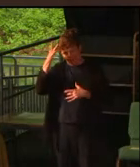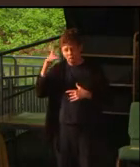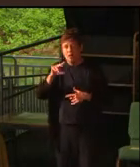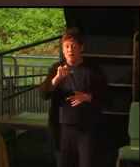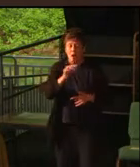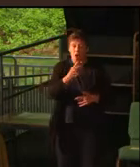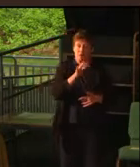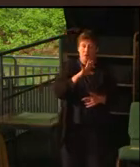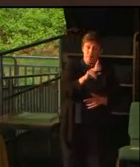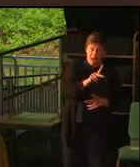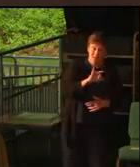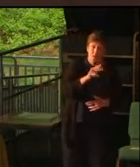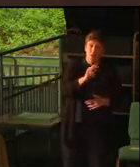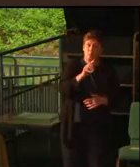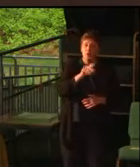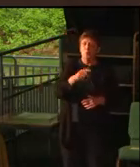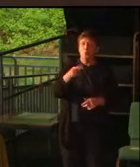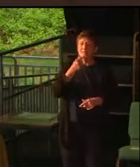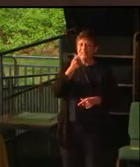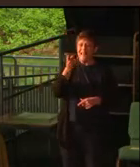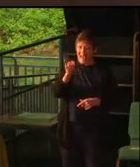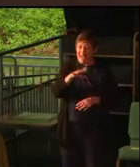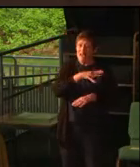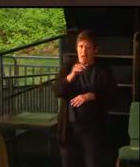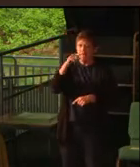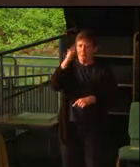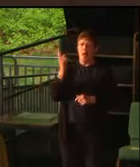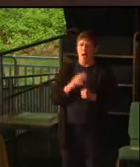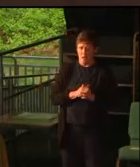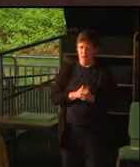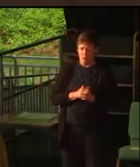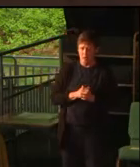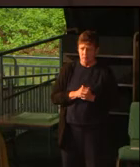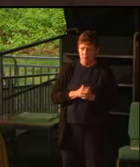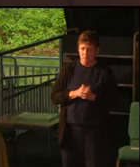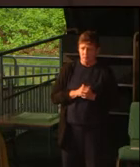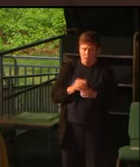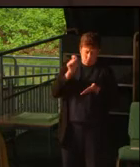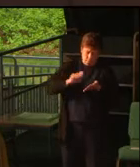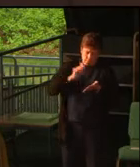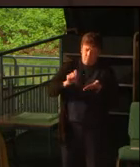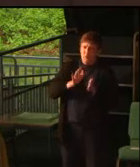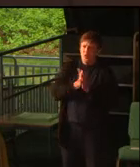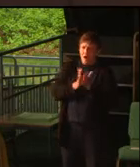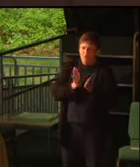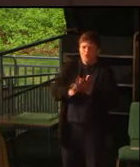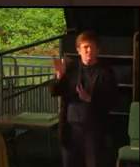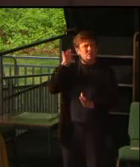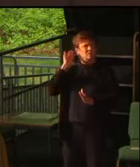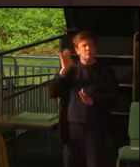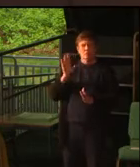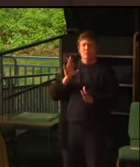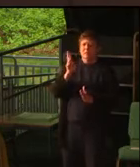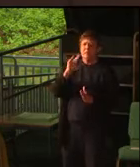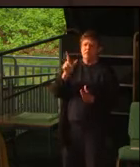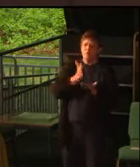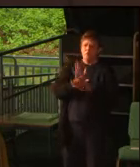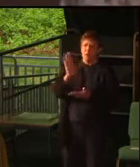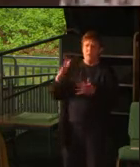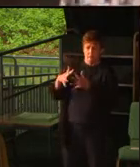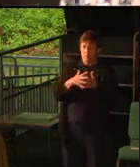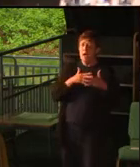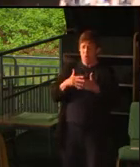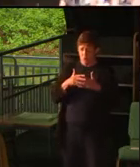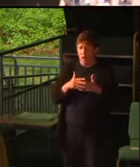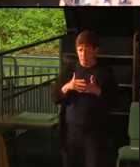James Baldwin was gay and black, publishing incredible novels in pre-civil rights America.